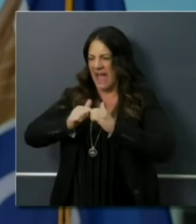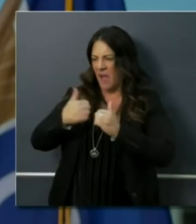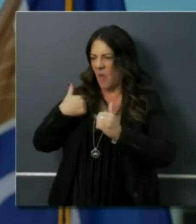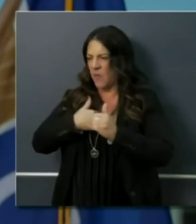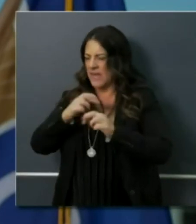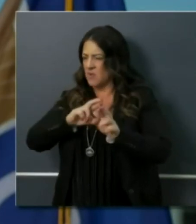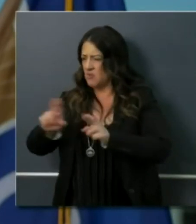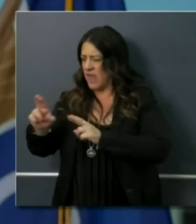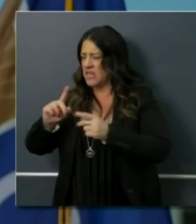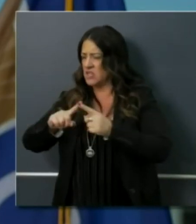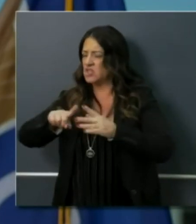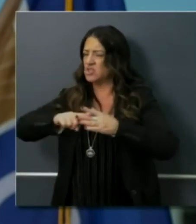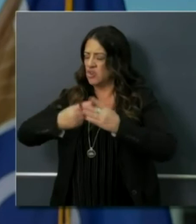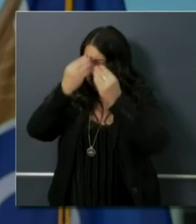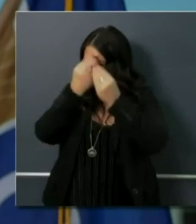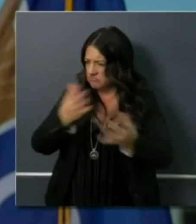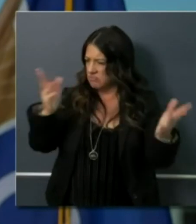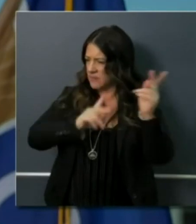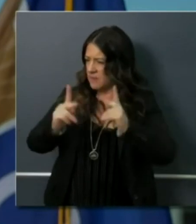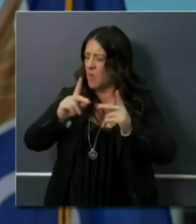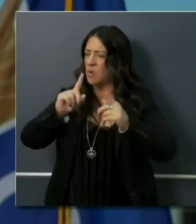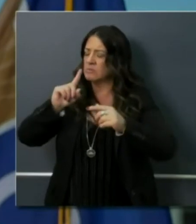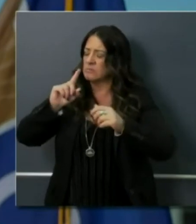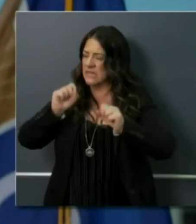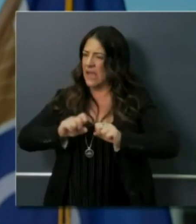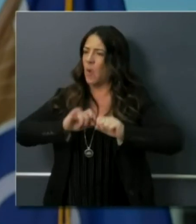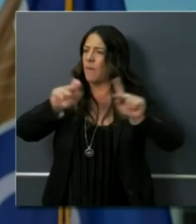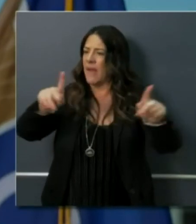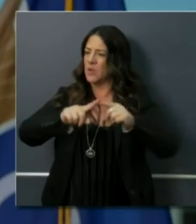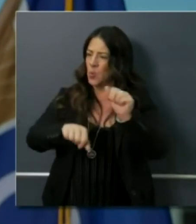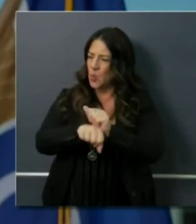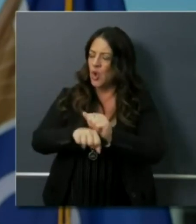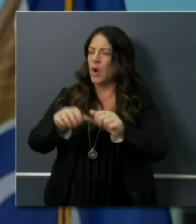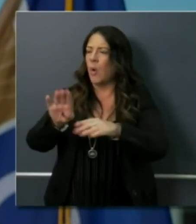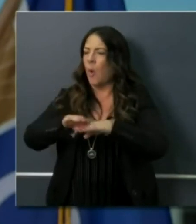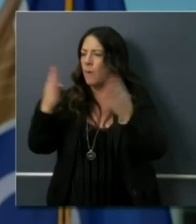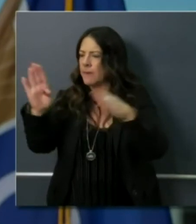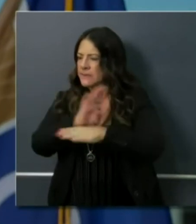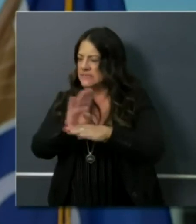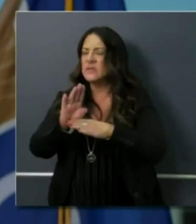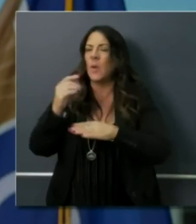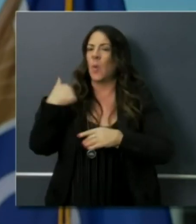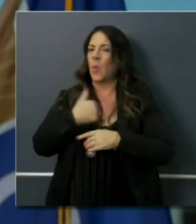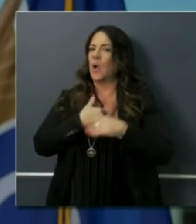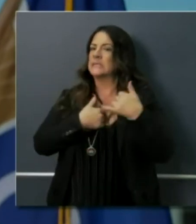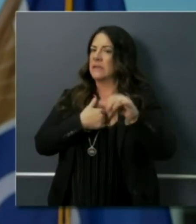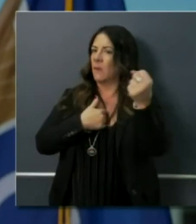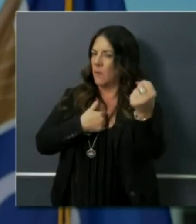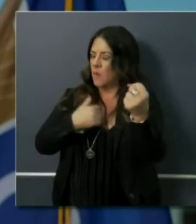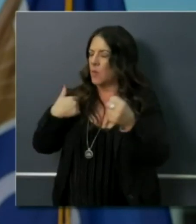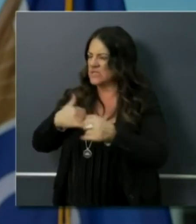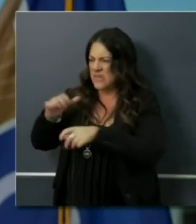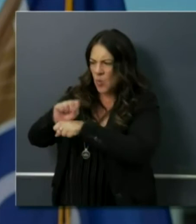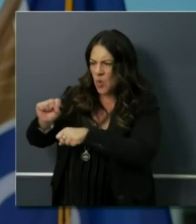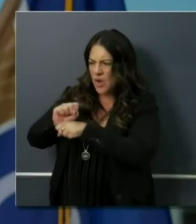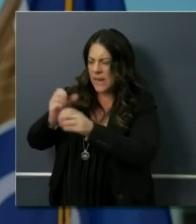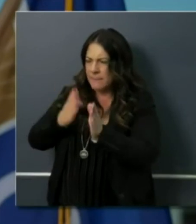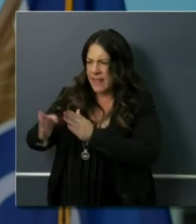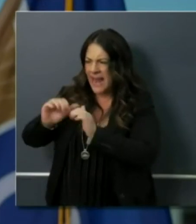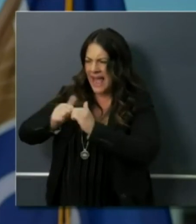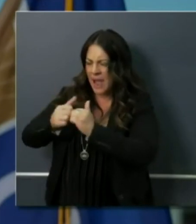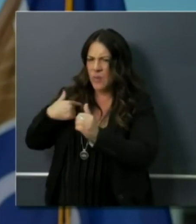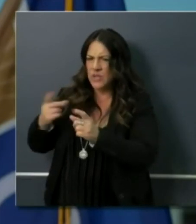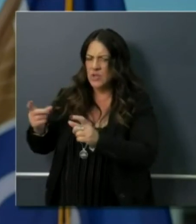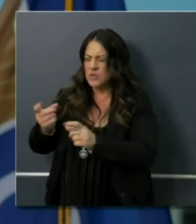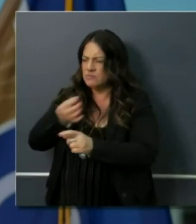made public very, very soon. Just know that work is being done, but work continues to need